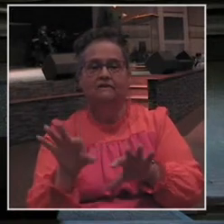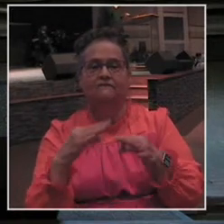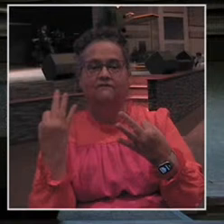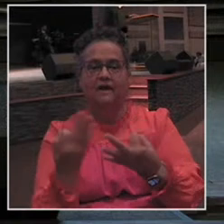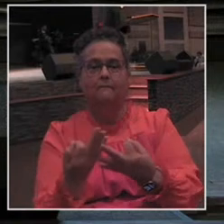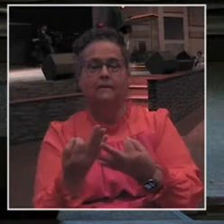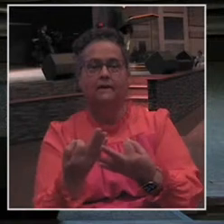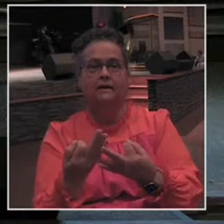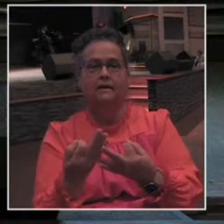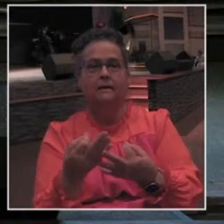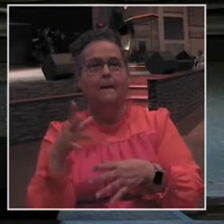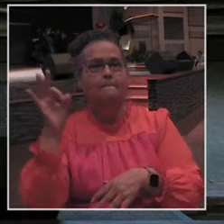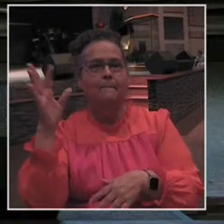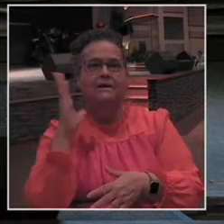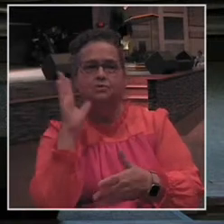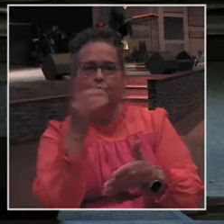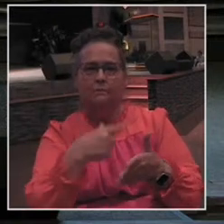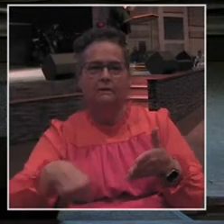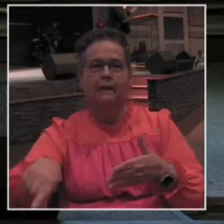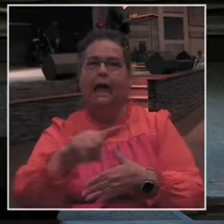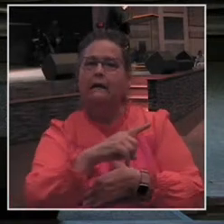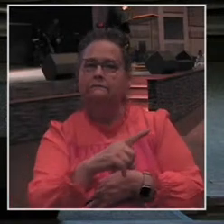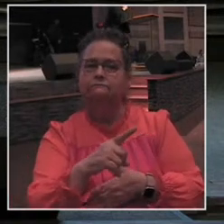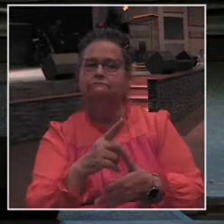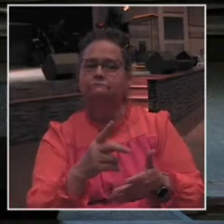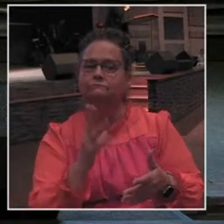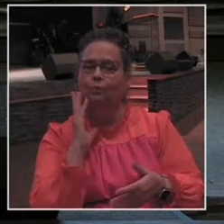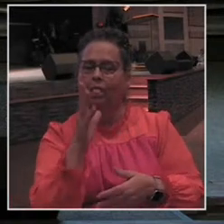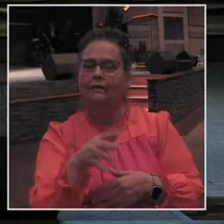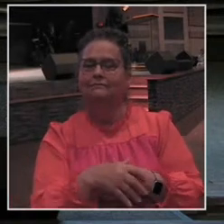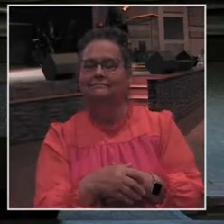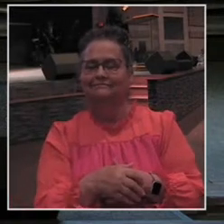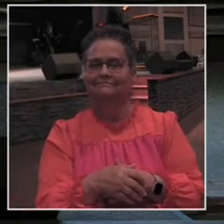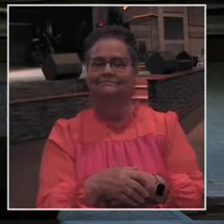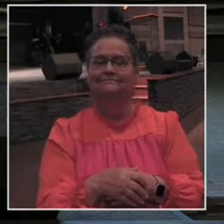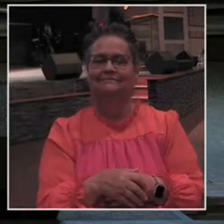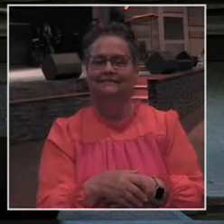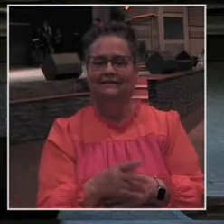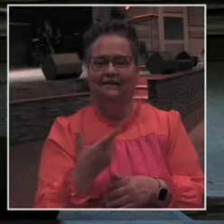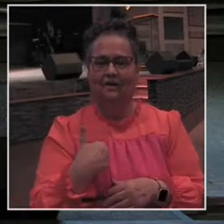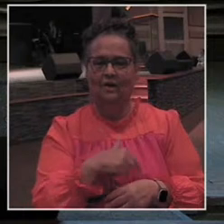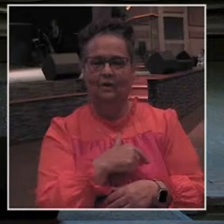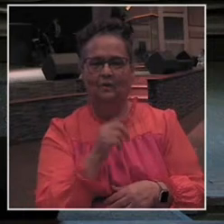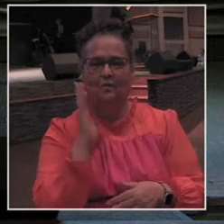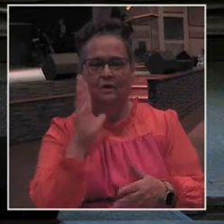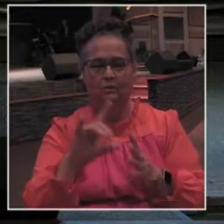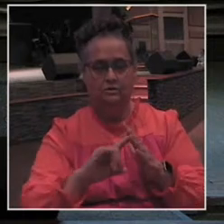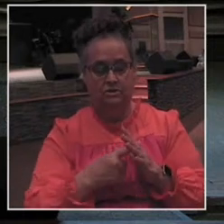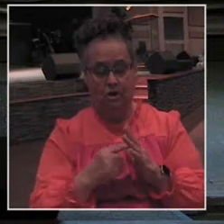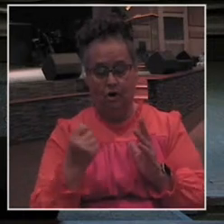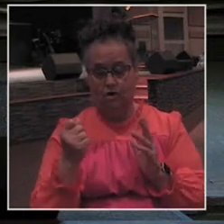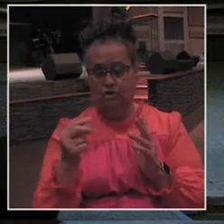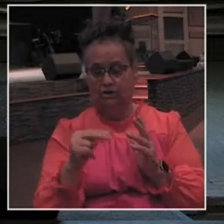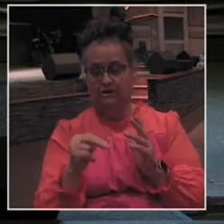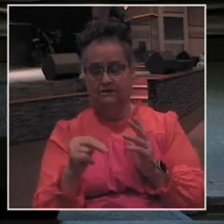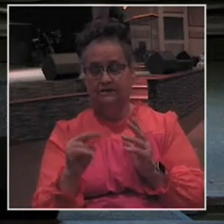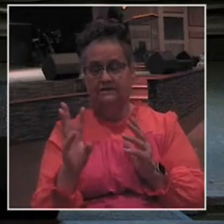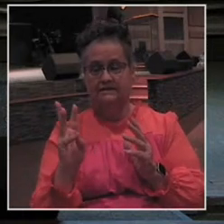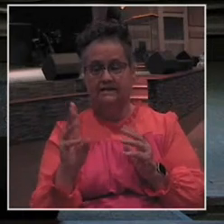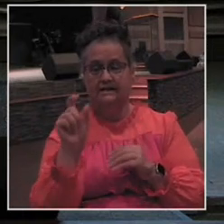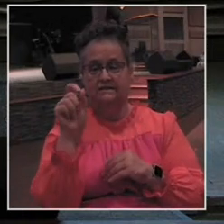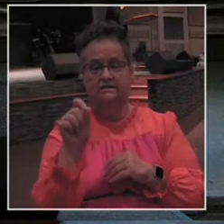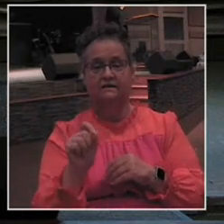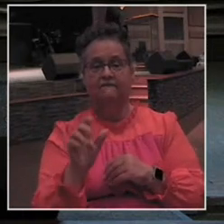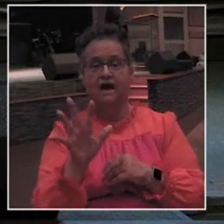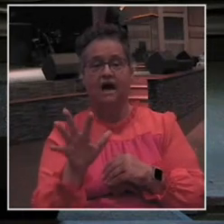Pastor's going to come back next week and set me straight, I promise. No, but we're going to start in Genesis chapter 6, verse 5